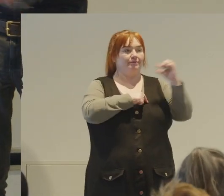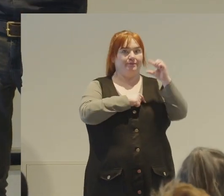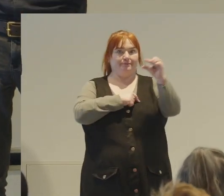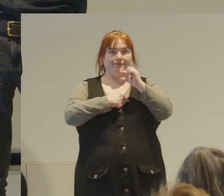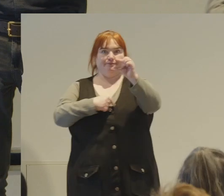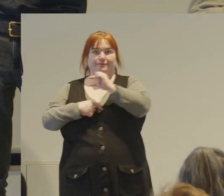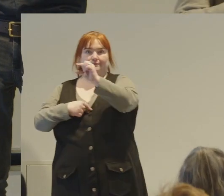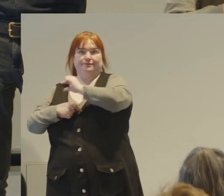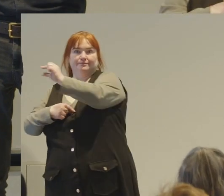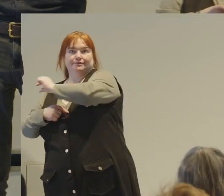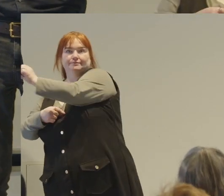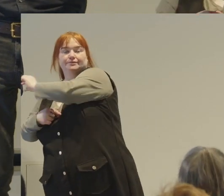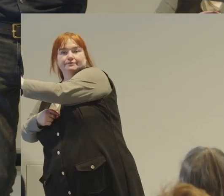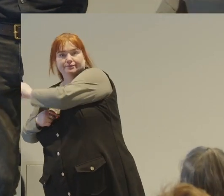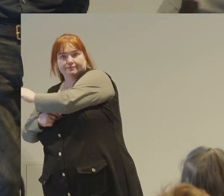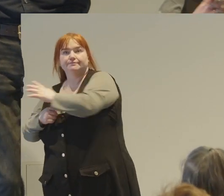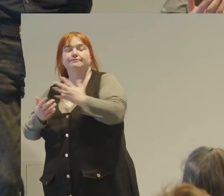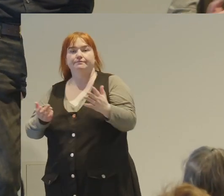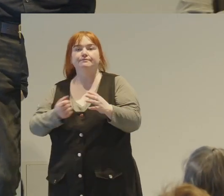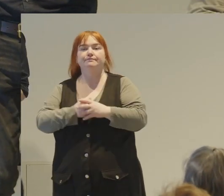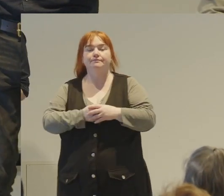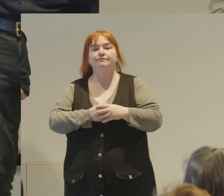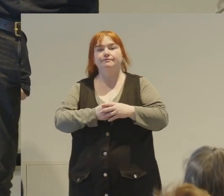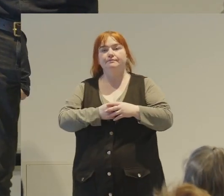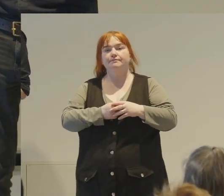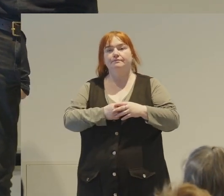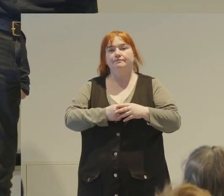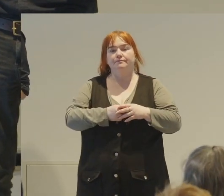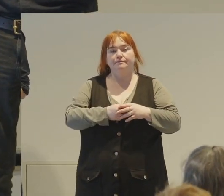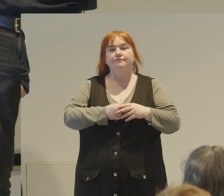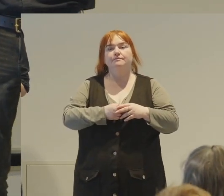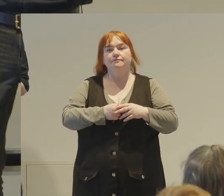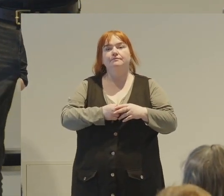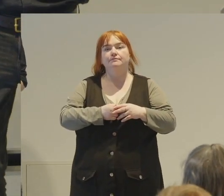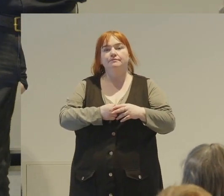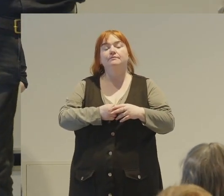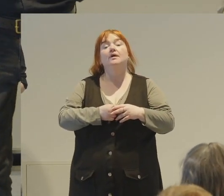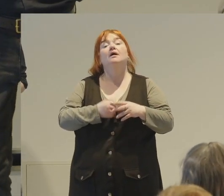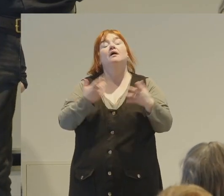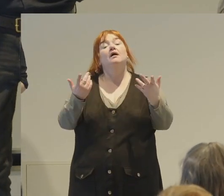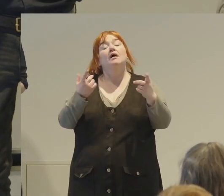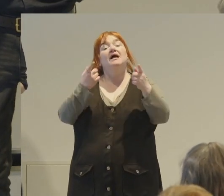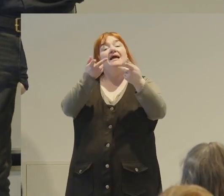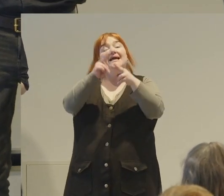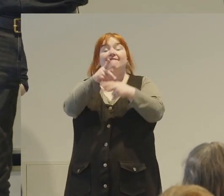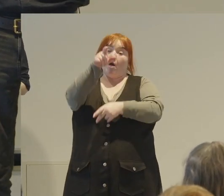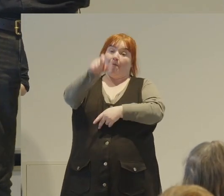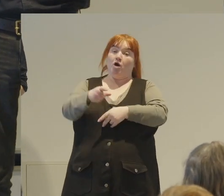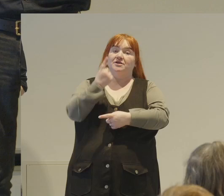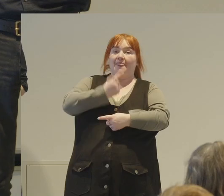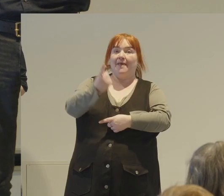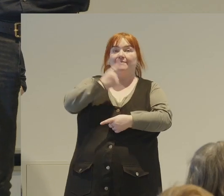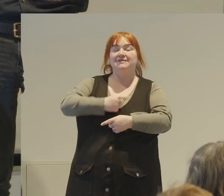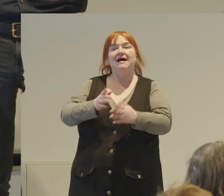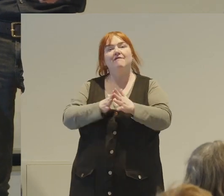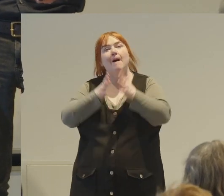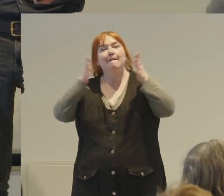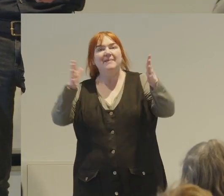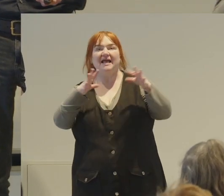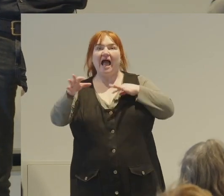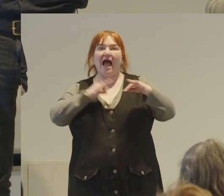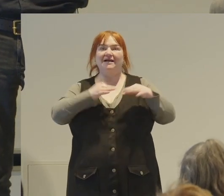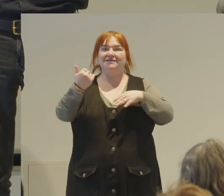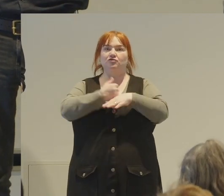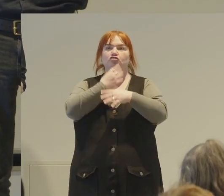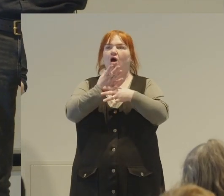Thinking about it in the other direction, this is an argument that I've used before with the job centre as well. If somebody does do a big acting job for 3 weeks in a film and